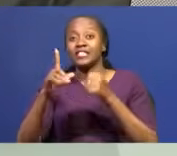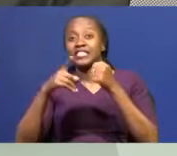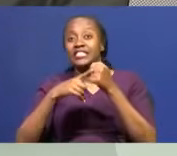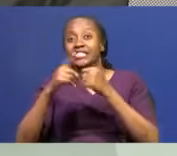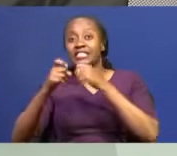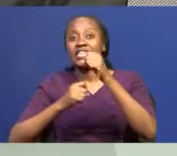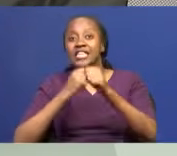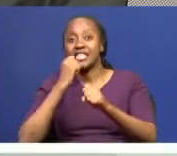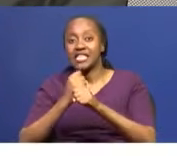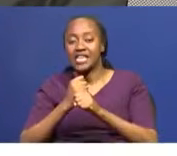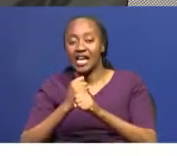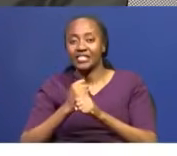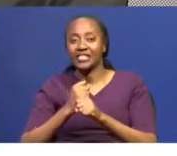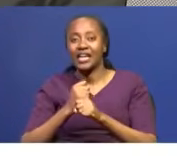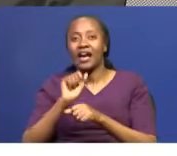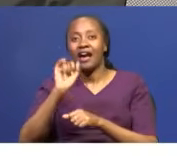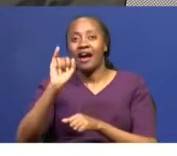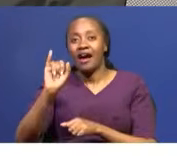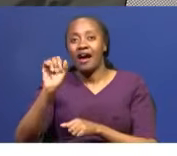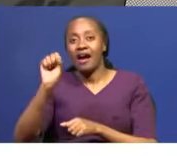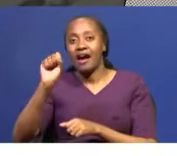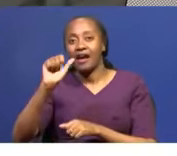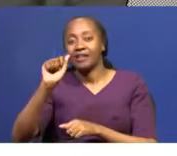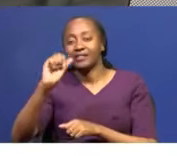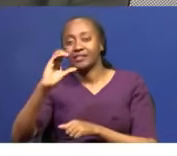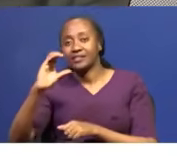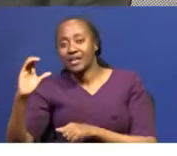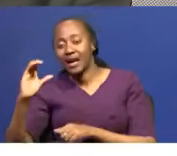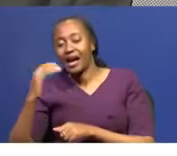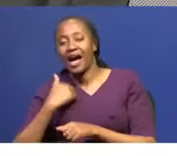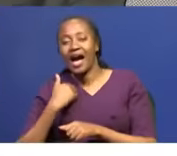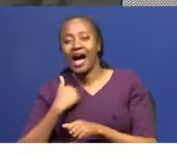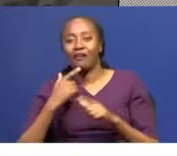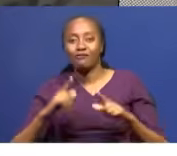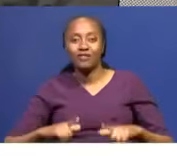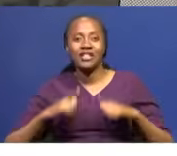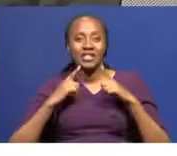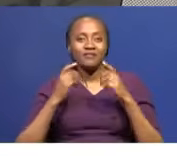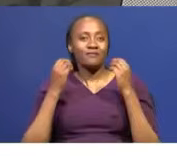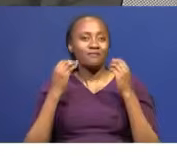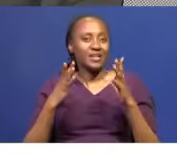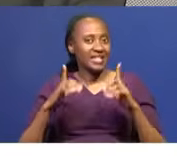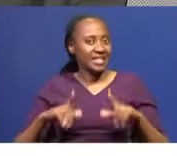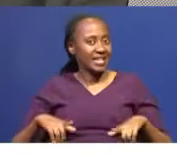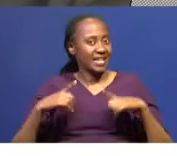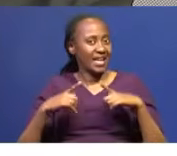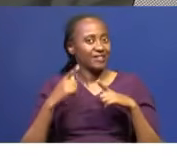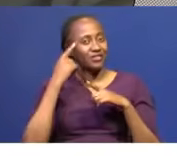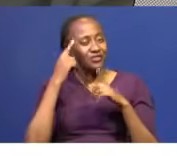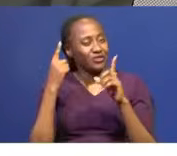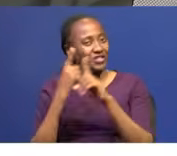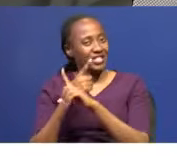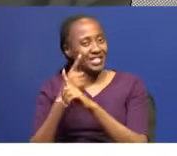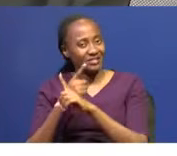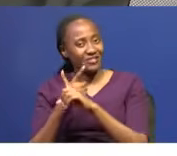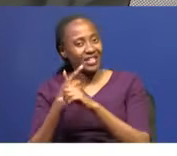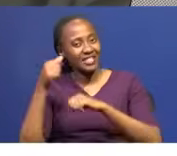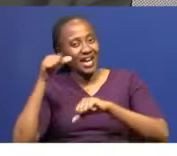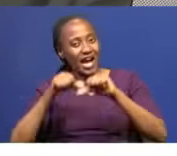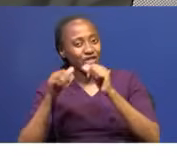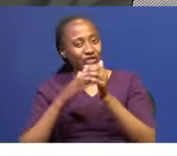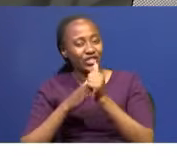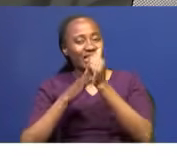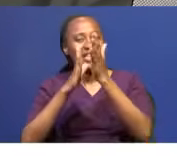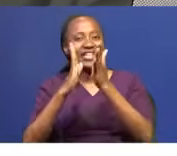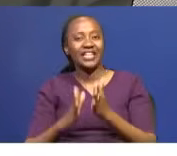Dr. Isaac Kalua has lived many lives in one, wearing hats of different colors, a leader,